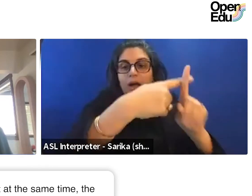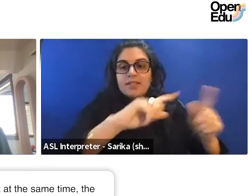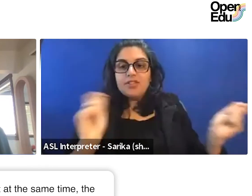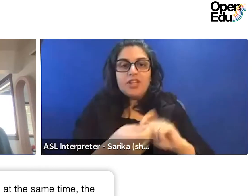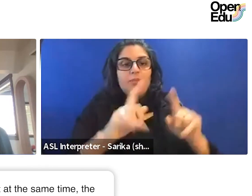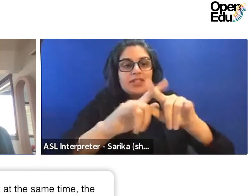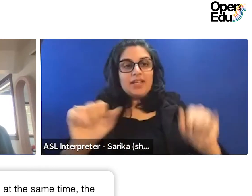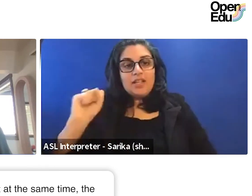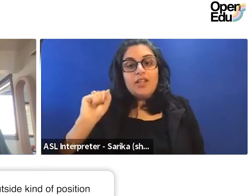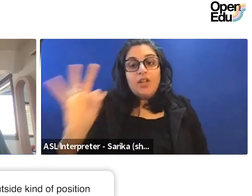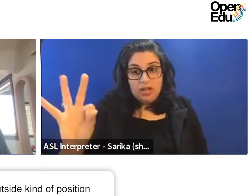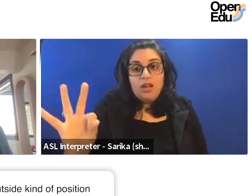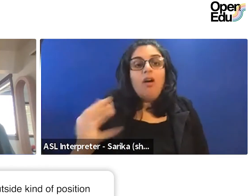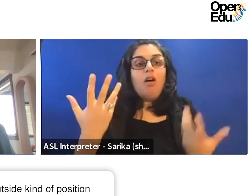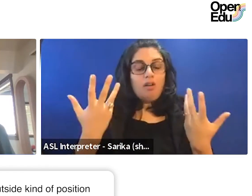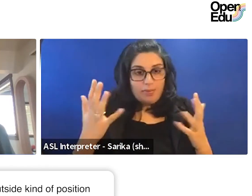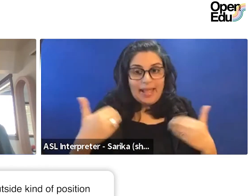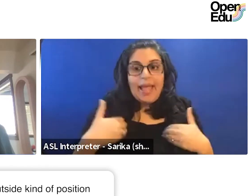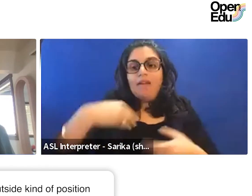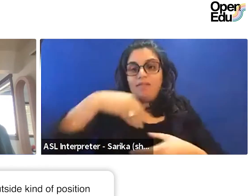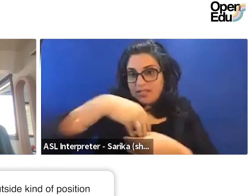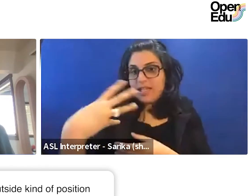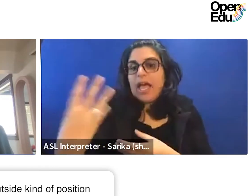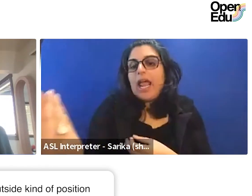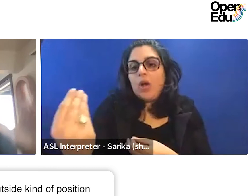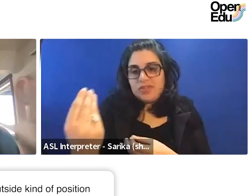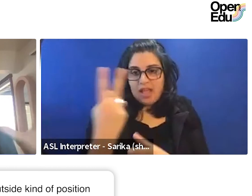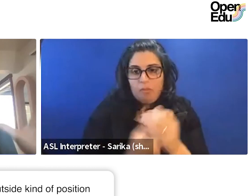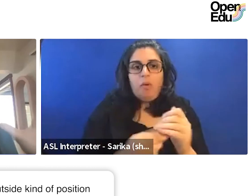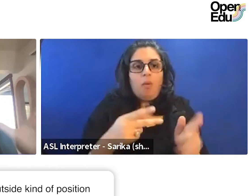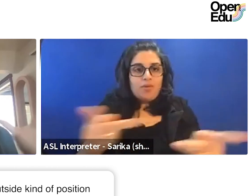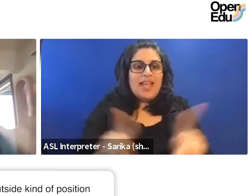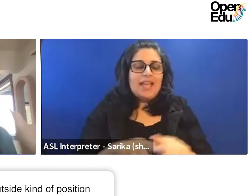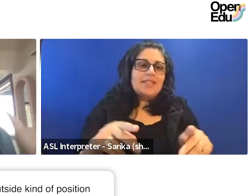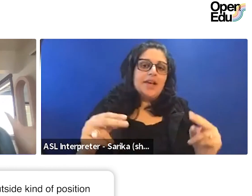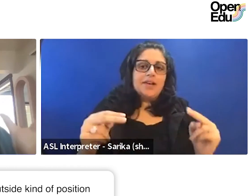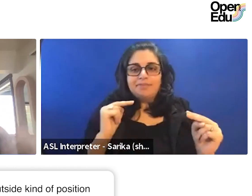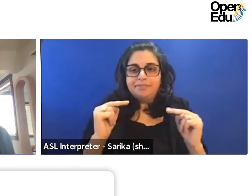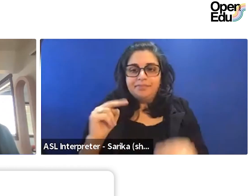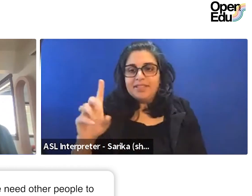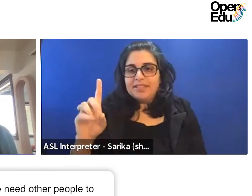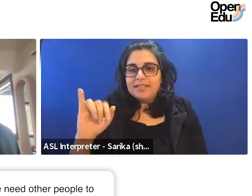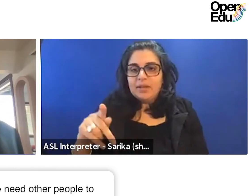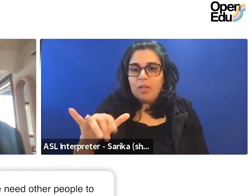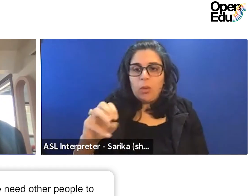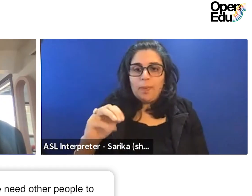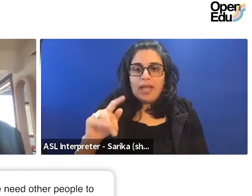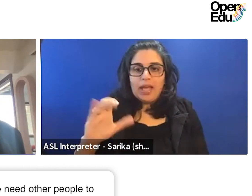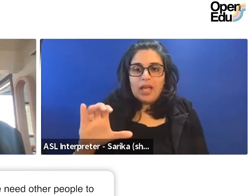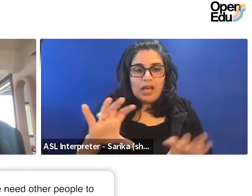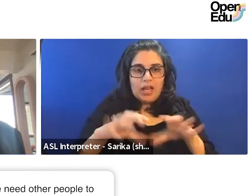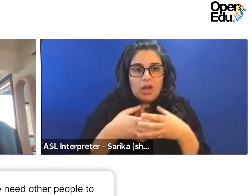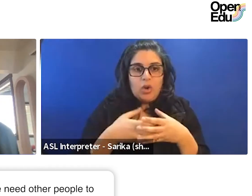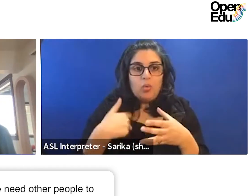Slow Factory has an inside outside kind of position as a diplomatic, entity. We need other people